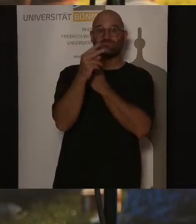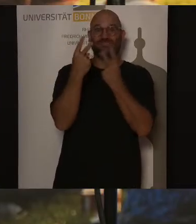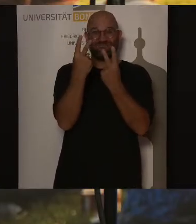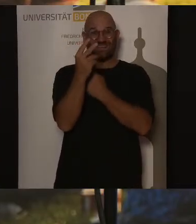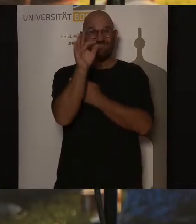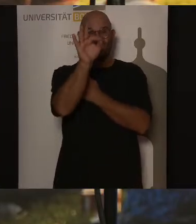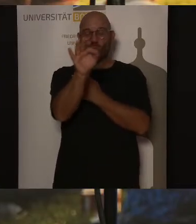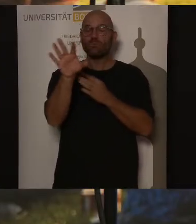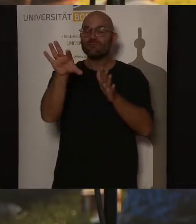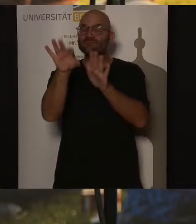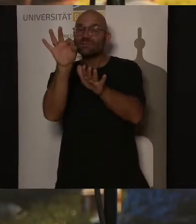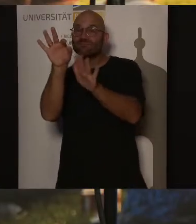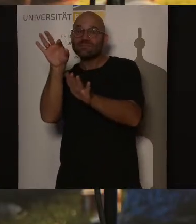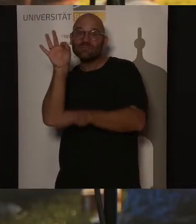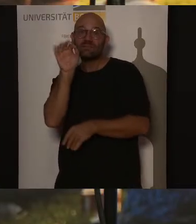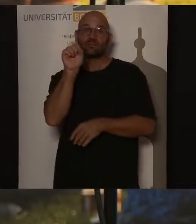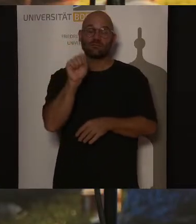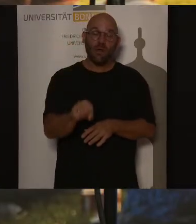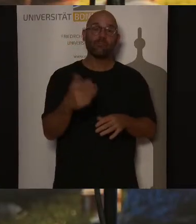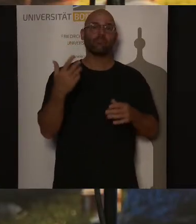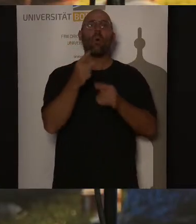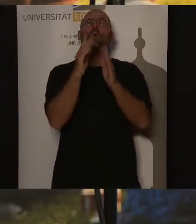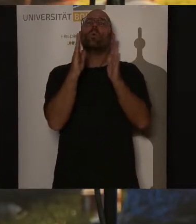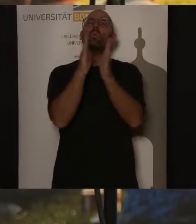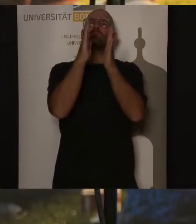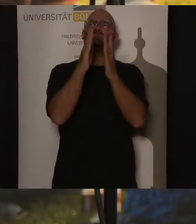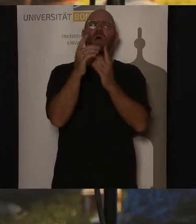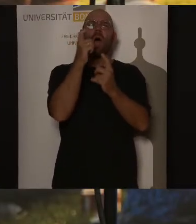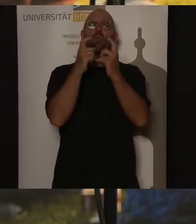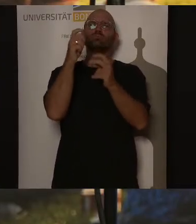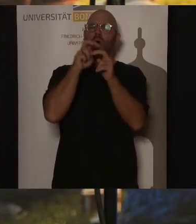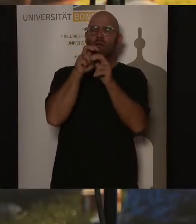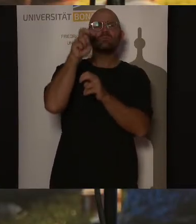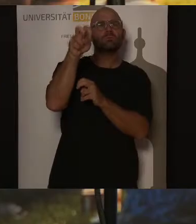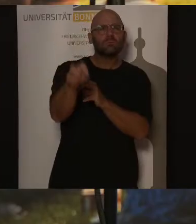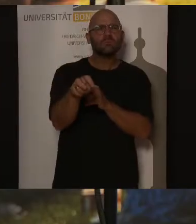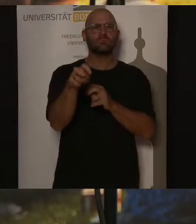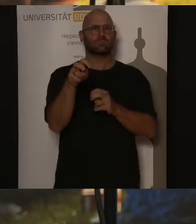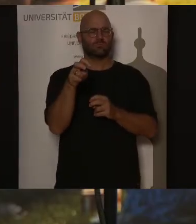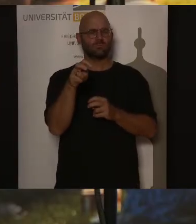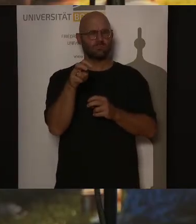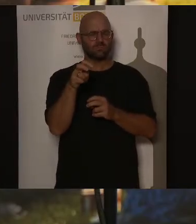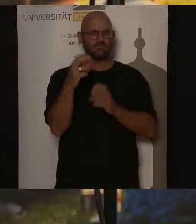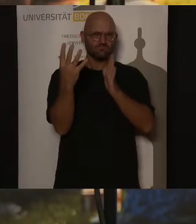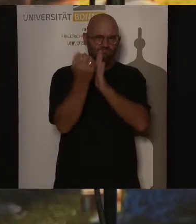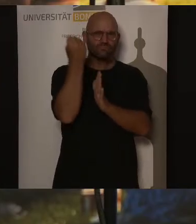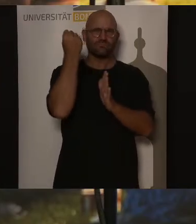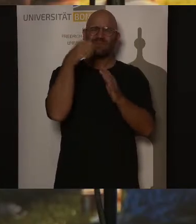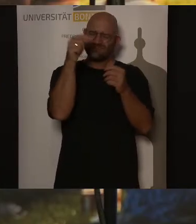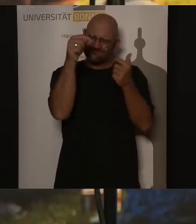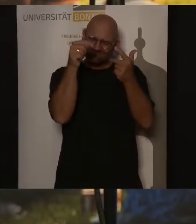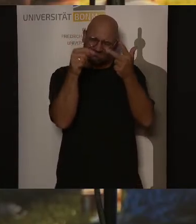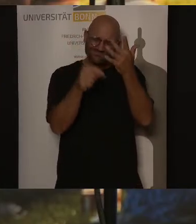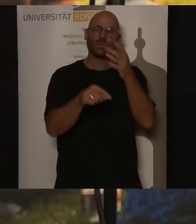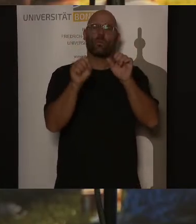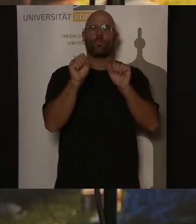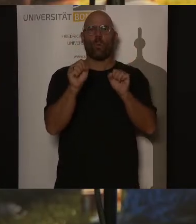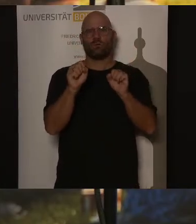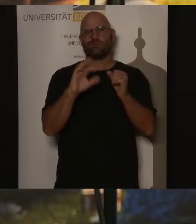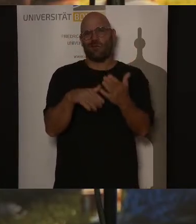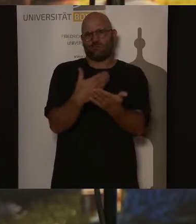find out where you would like to study abroad, if that's the case, how you can spend short or long-term